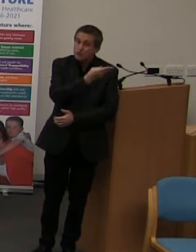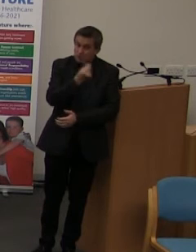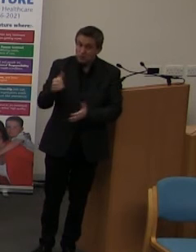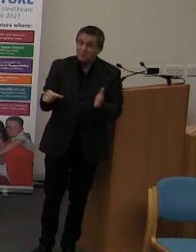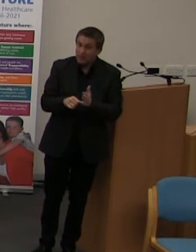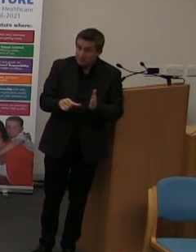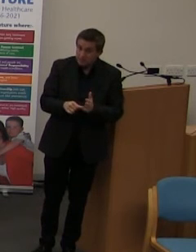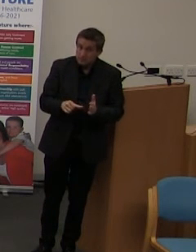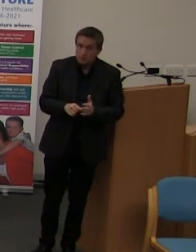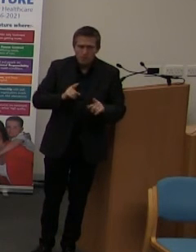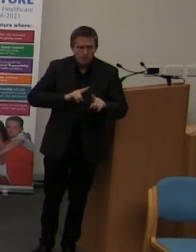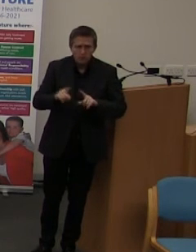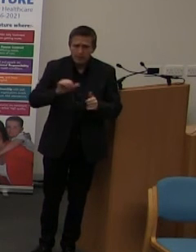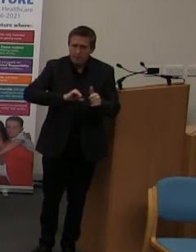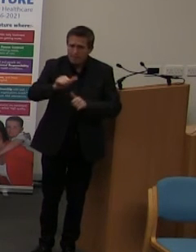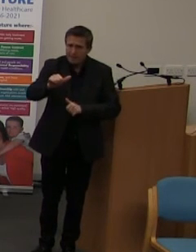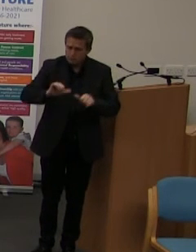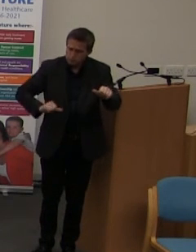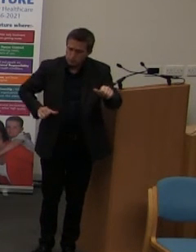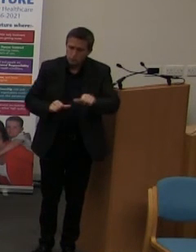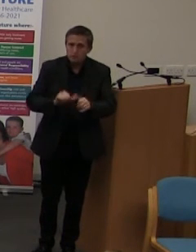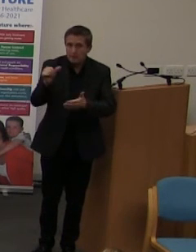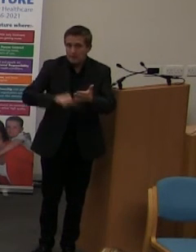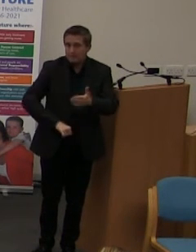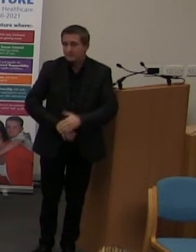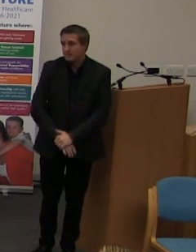working hard to try and address them.